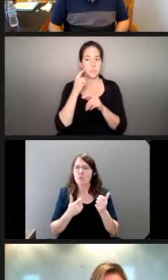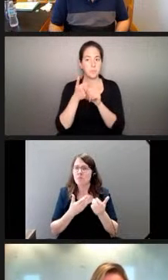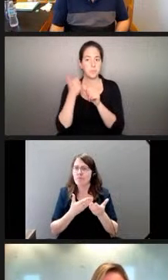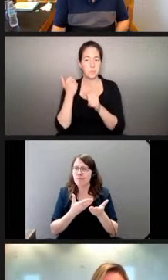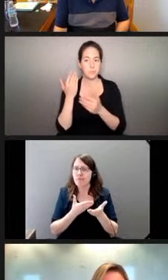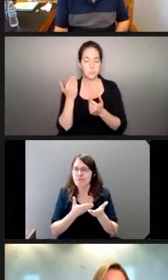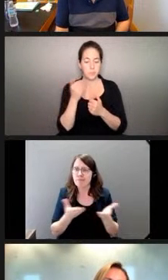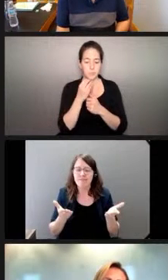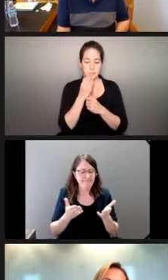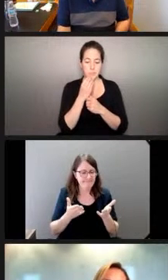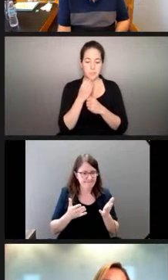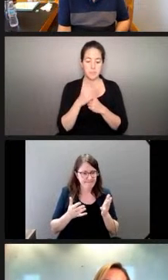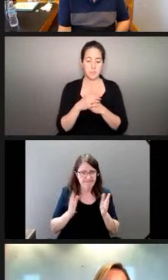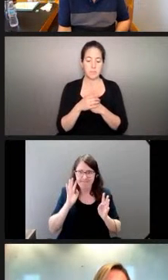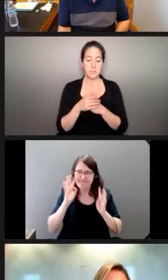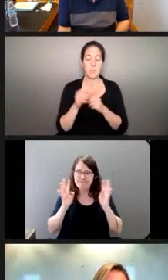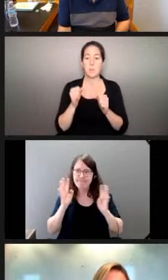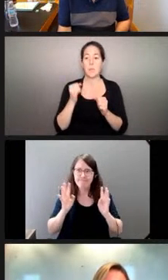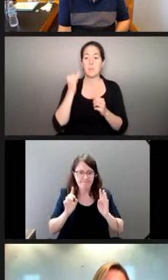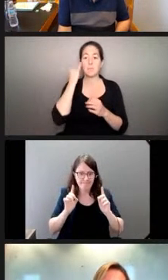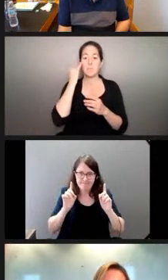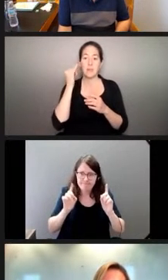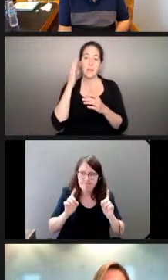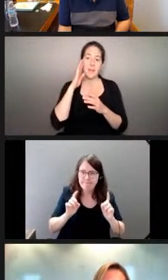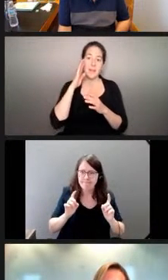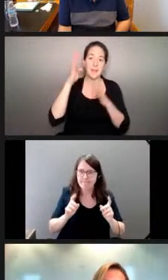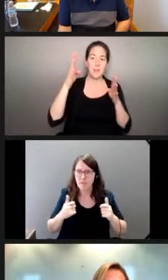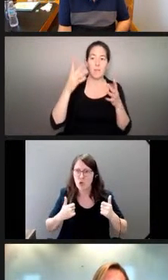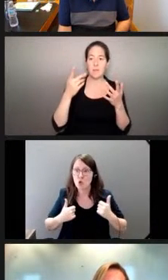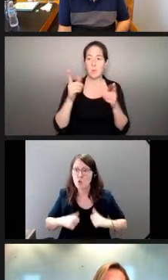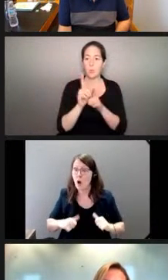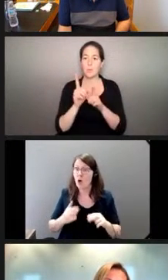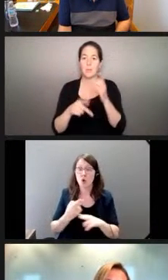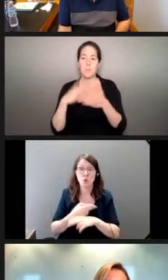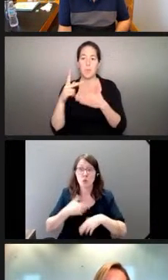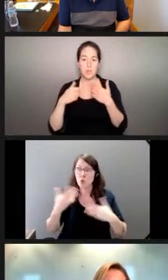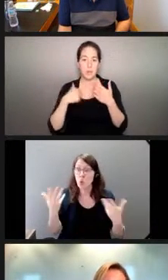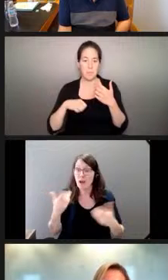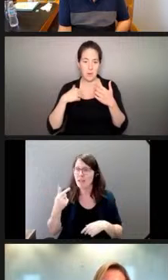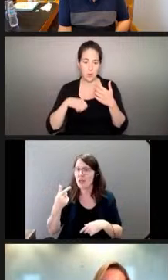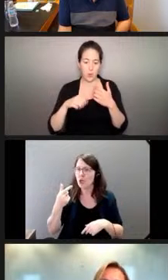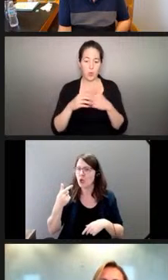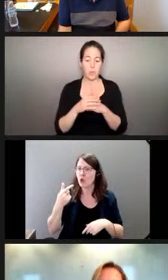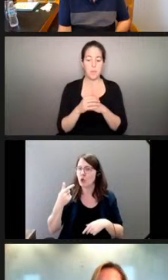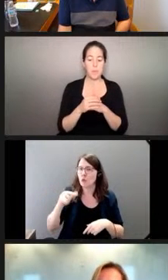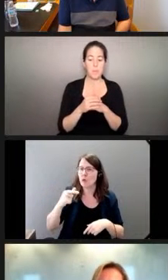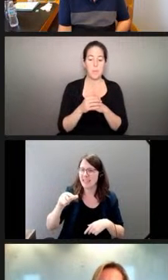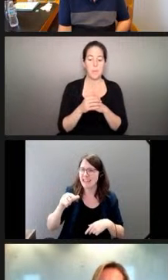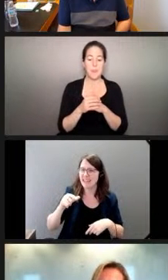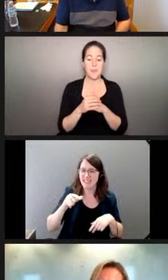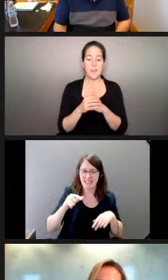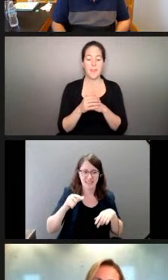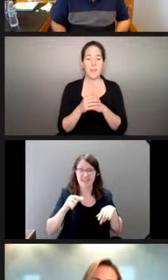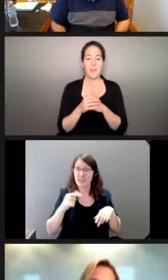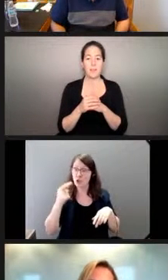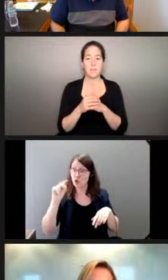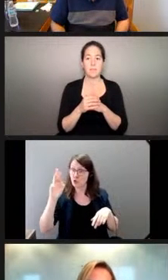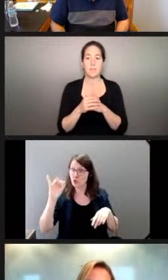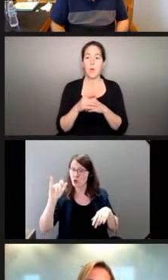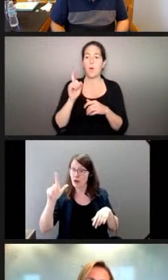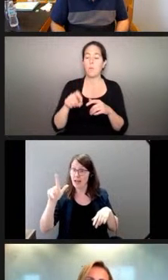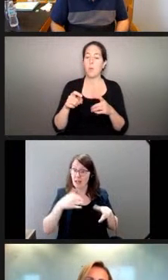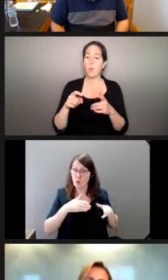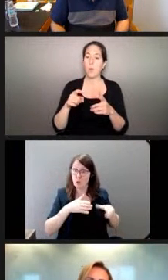pilot demonstration using the buffer lands that we have that surround the trail road landfill. This category also